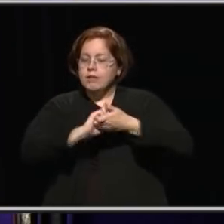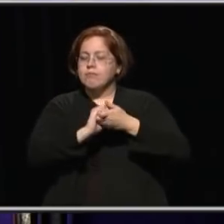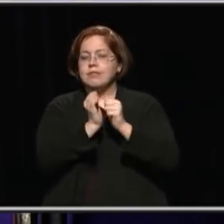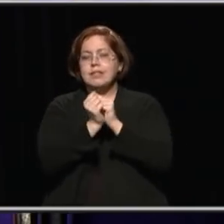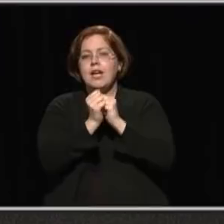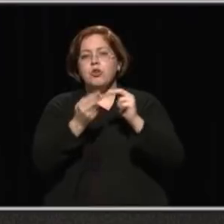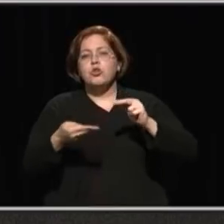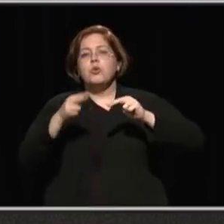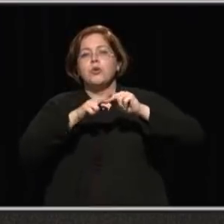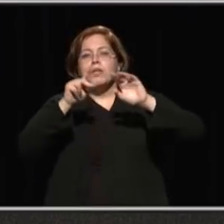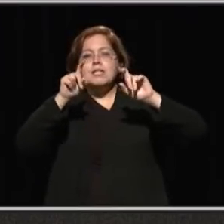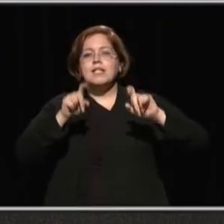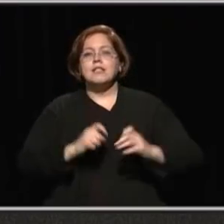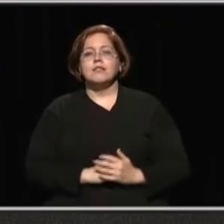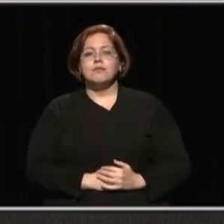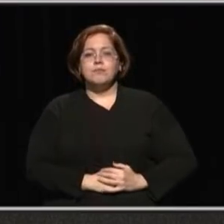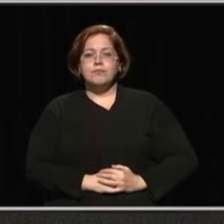testing.